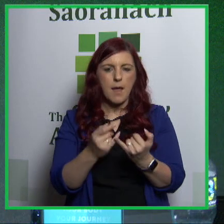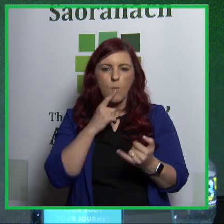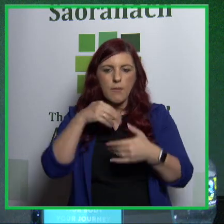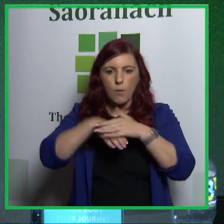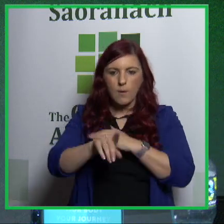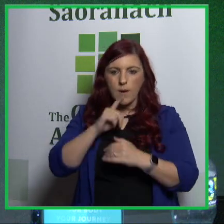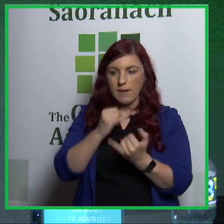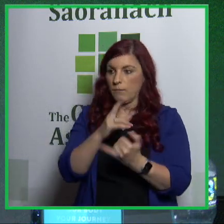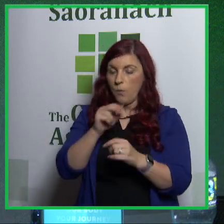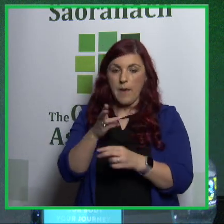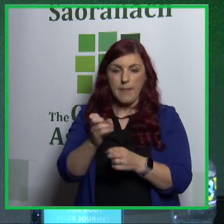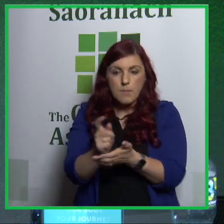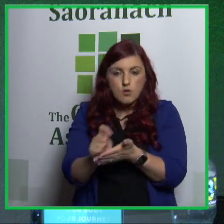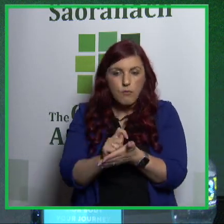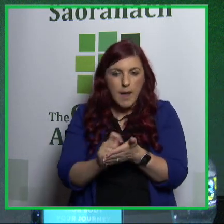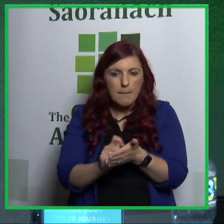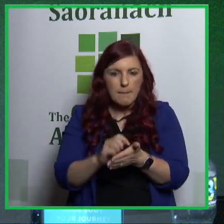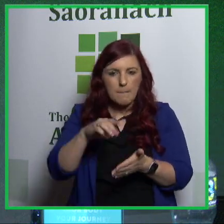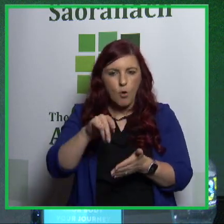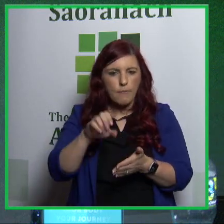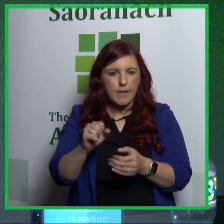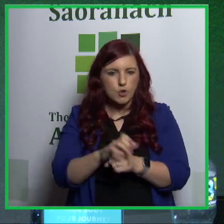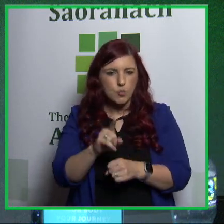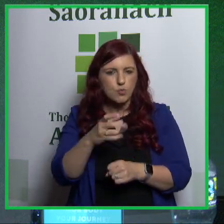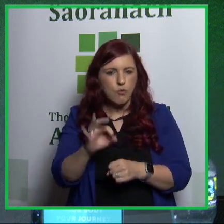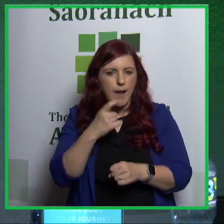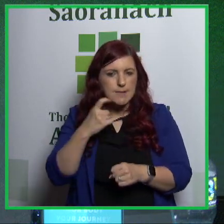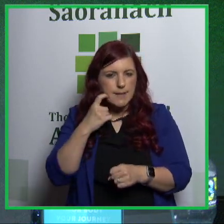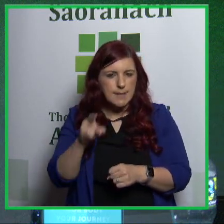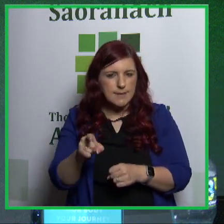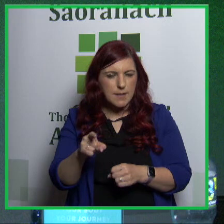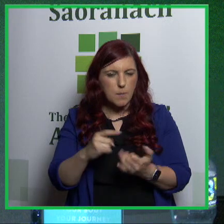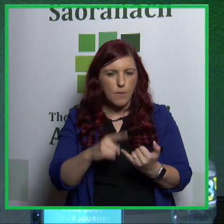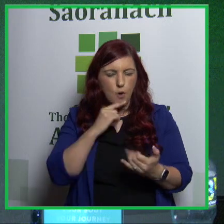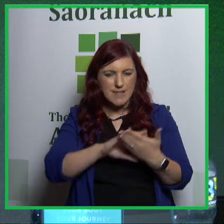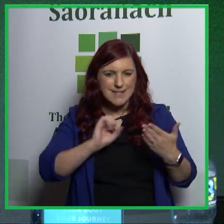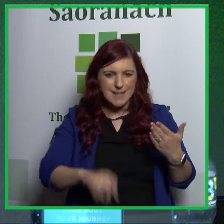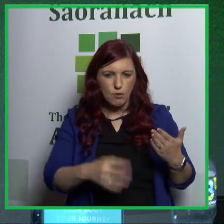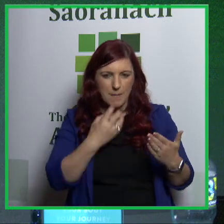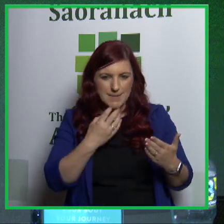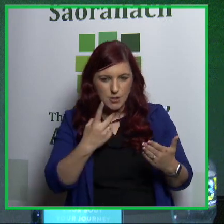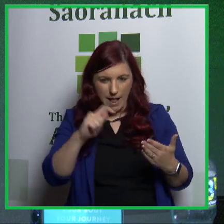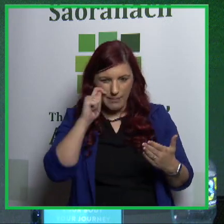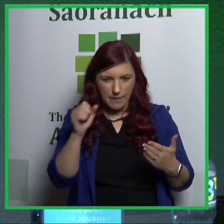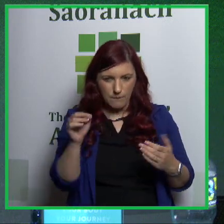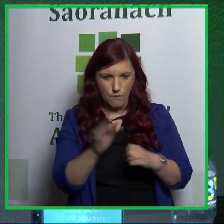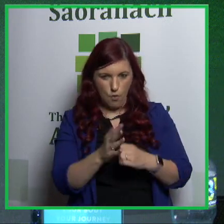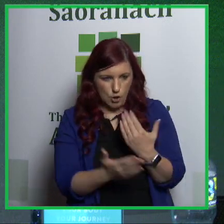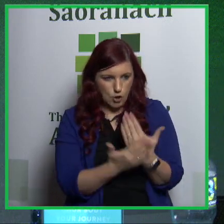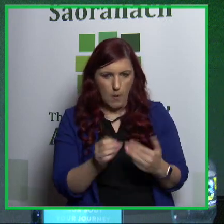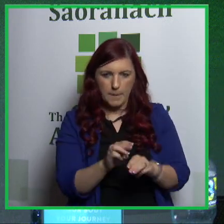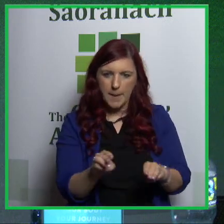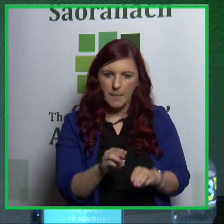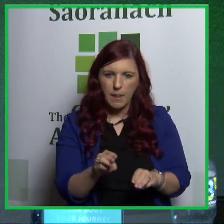diamorphine to drug addicts and stuff. But in regards to decriminalisation, I work with young people and